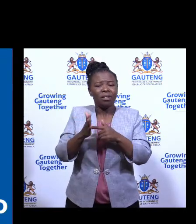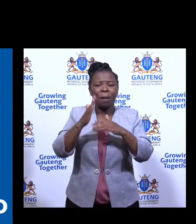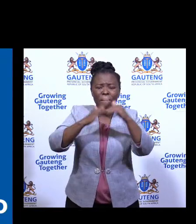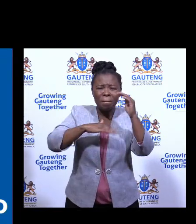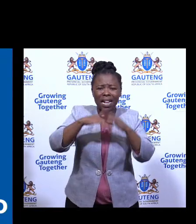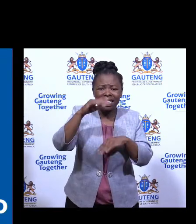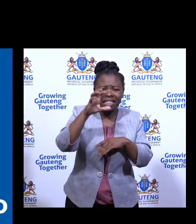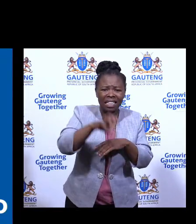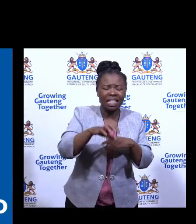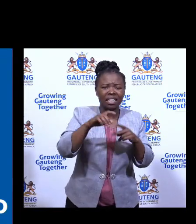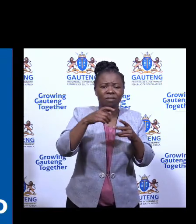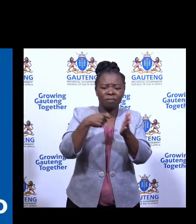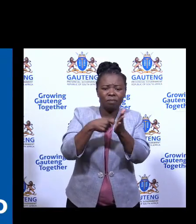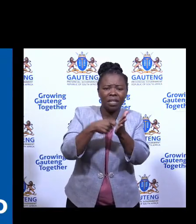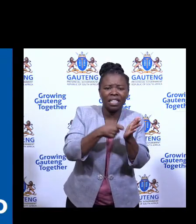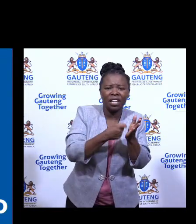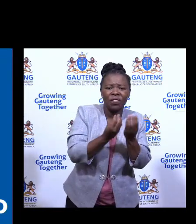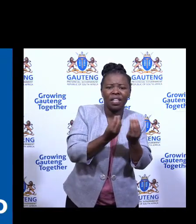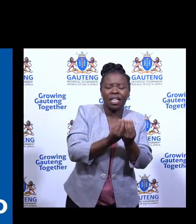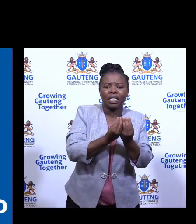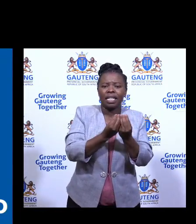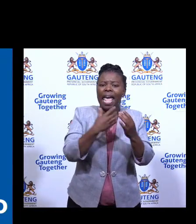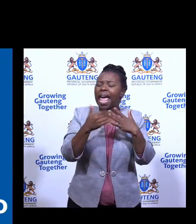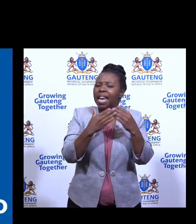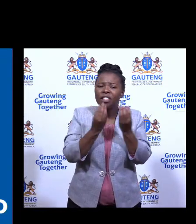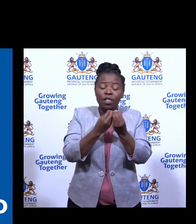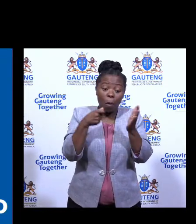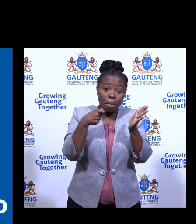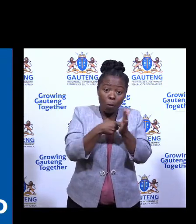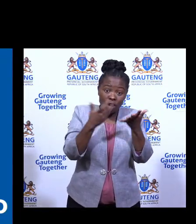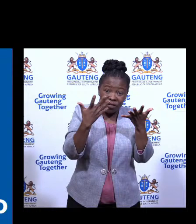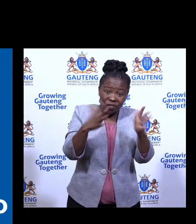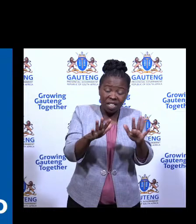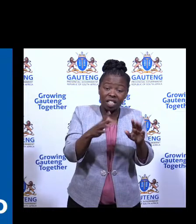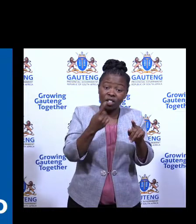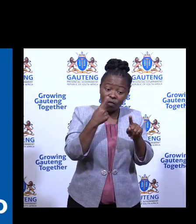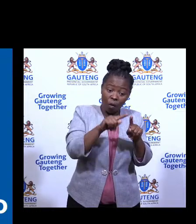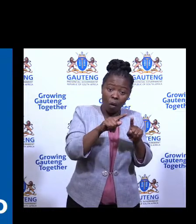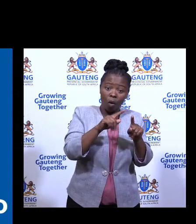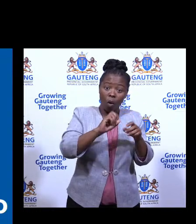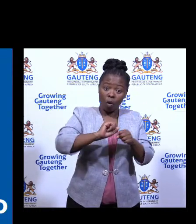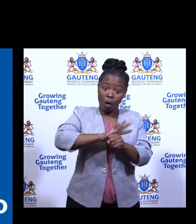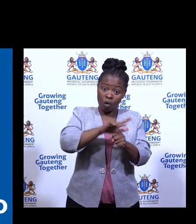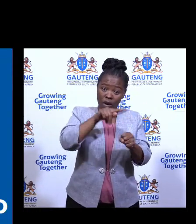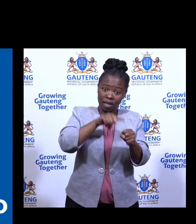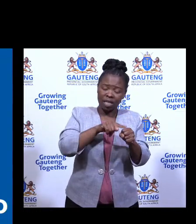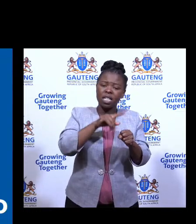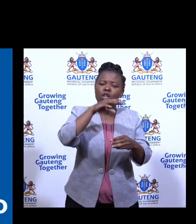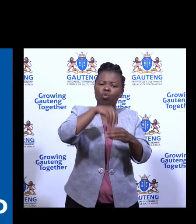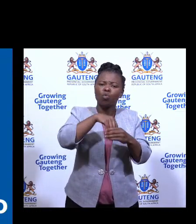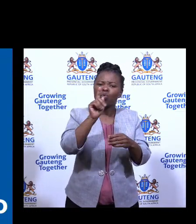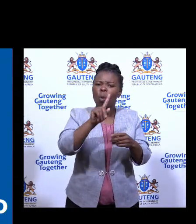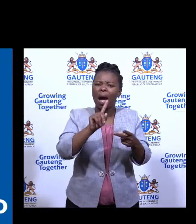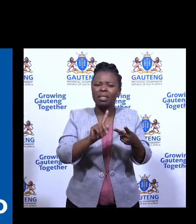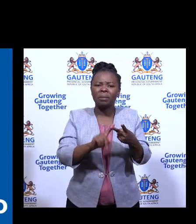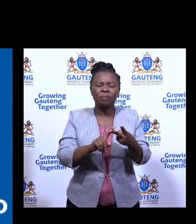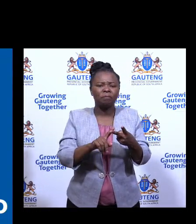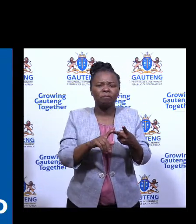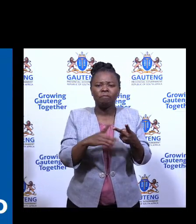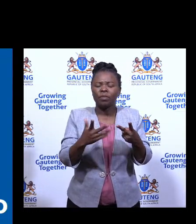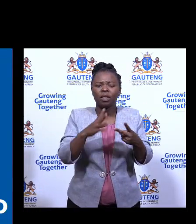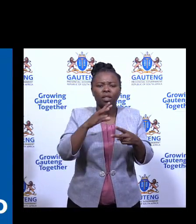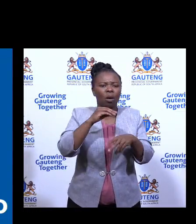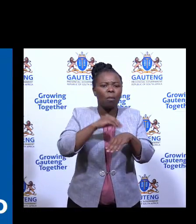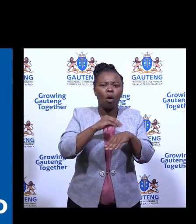infrastructure-related COVID procurement. Anything we have procured related to COVID, and that would include also the program we